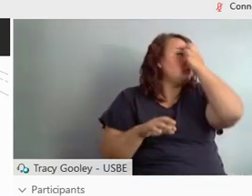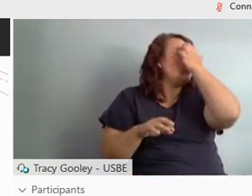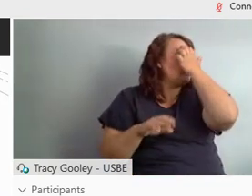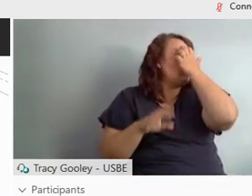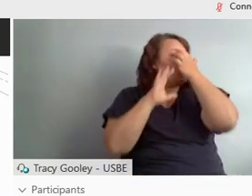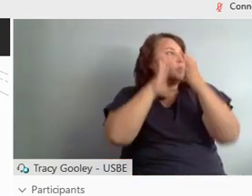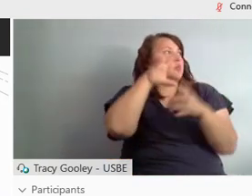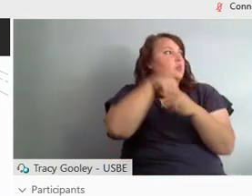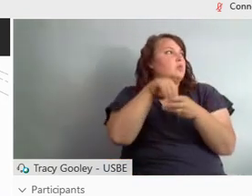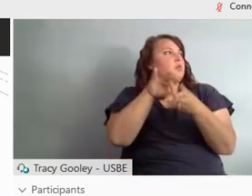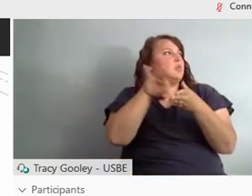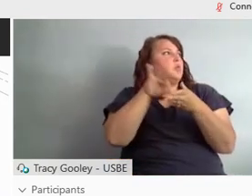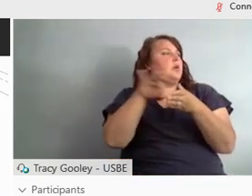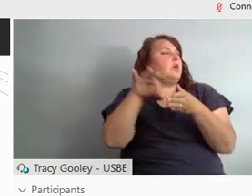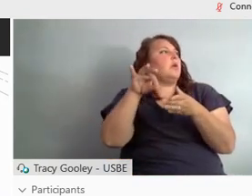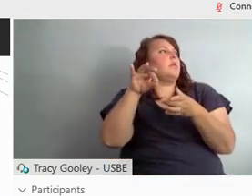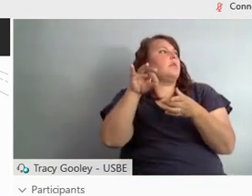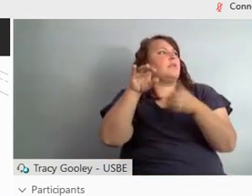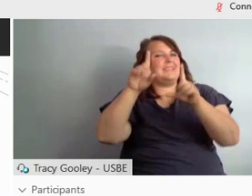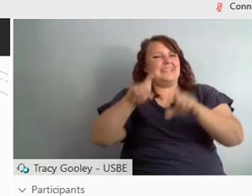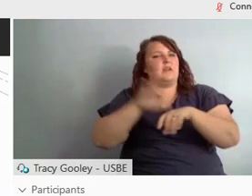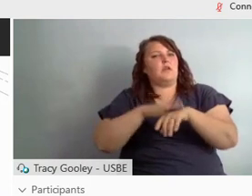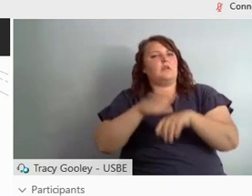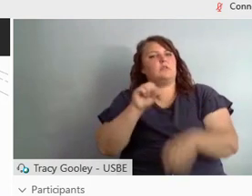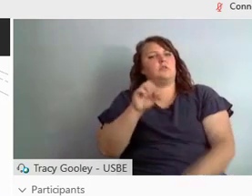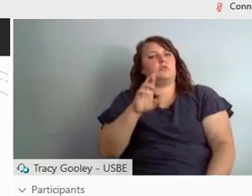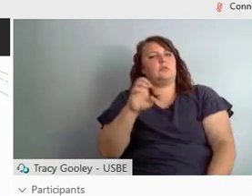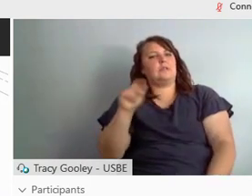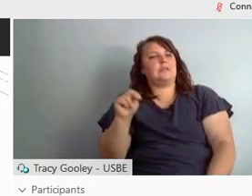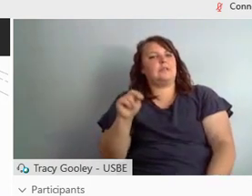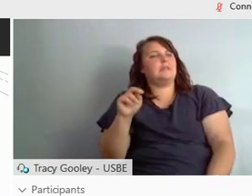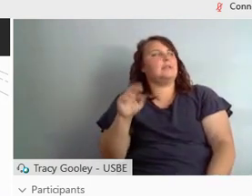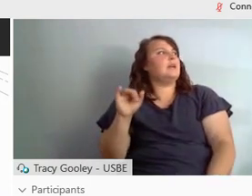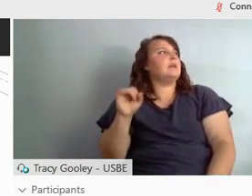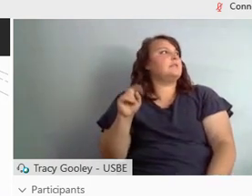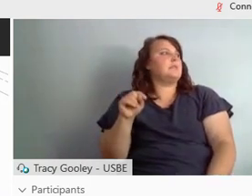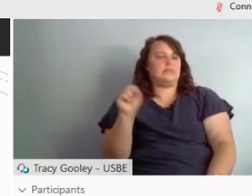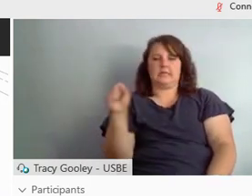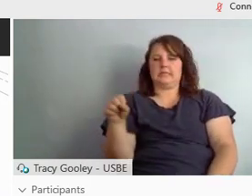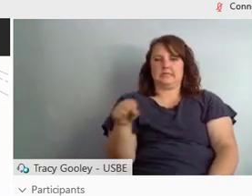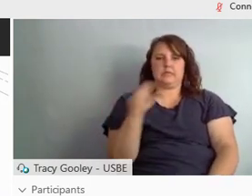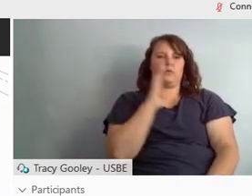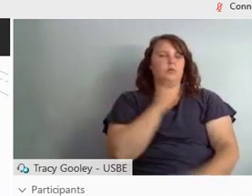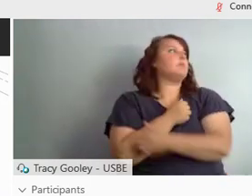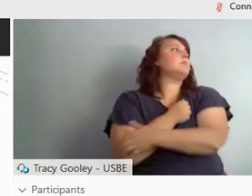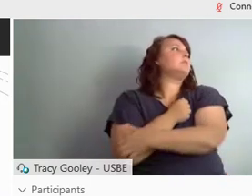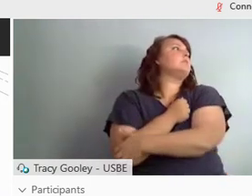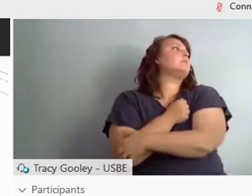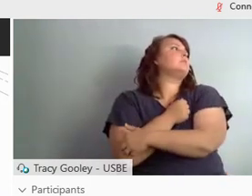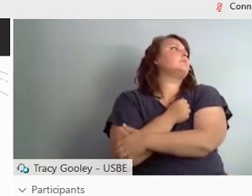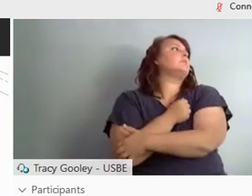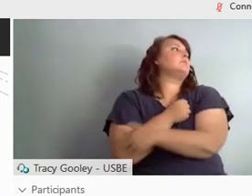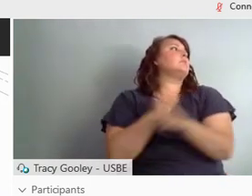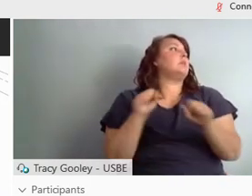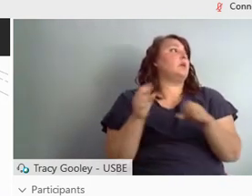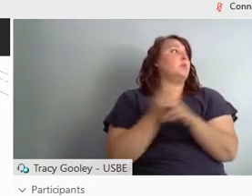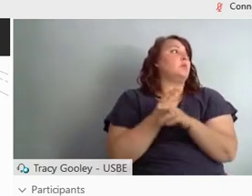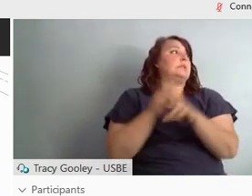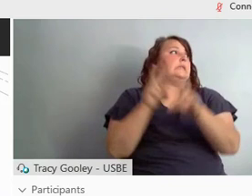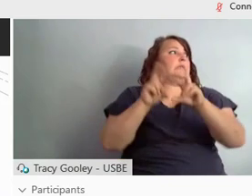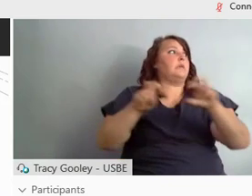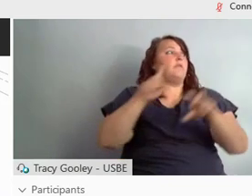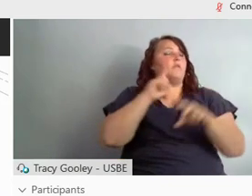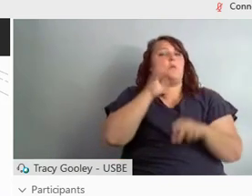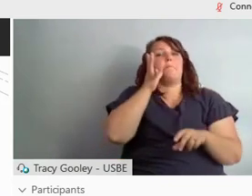Will you include scoring the test on the screencast? Yes, I sure can. Are we able to use the assessment